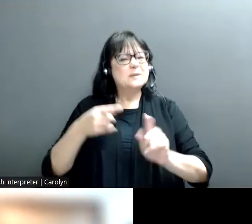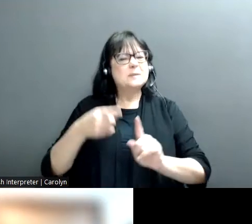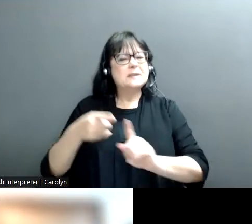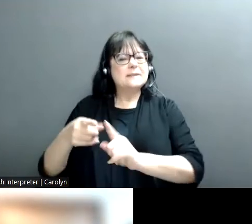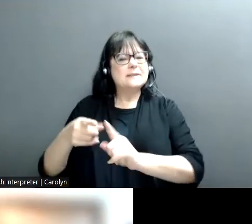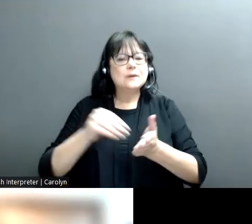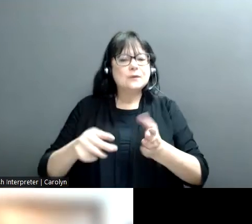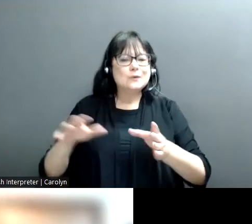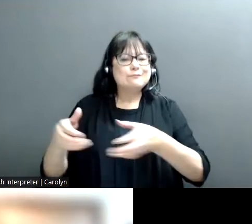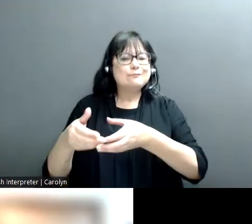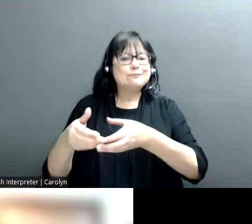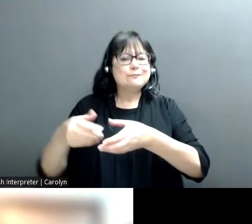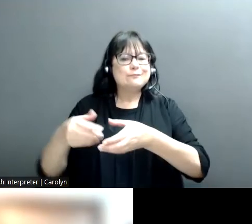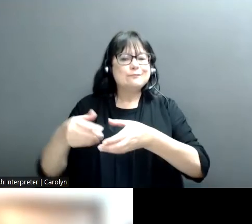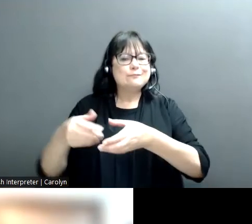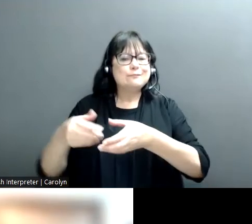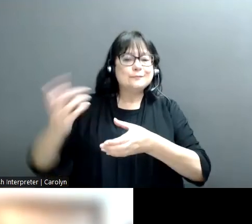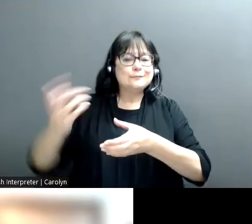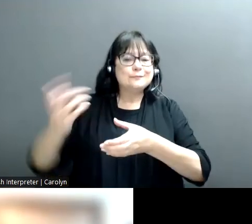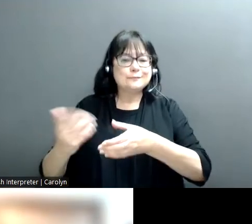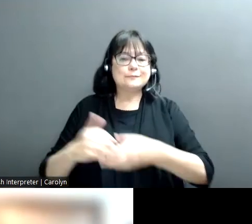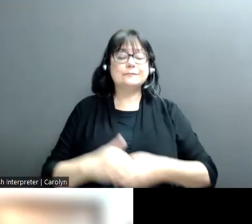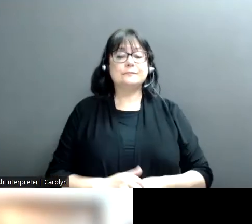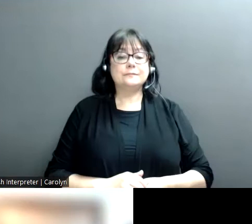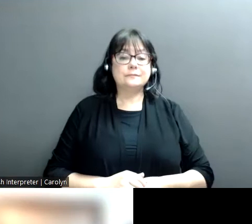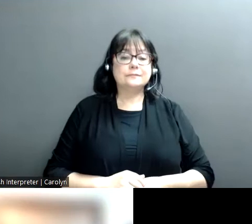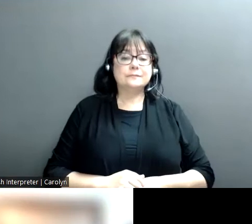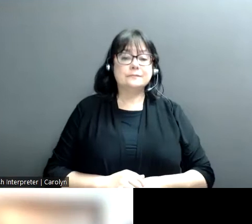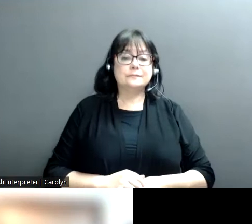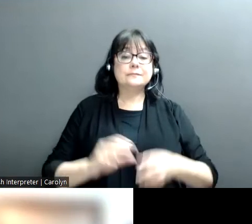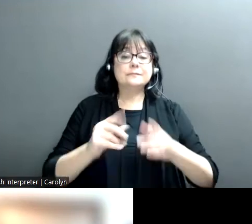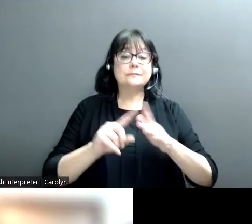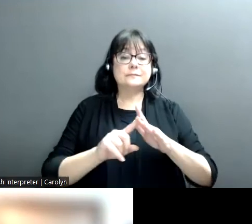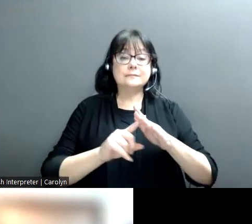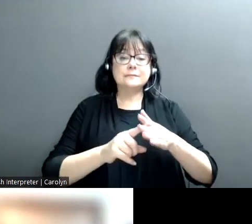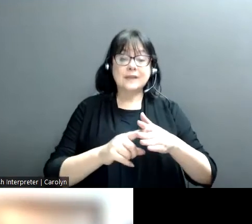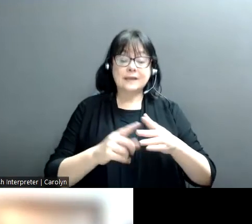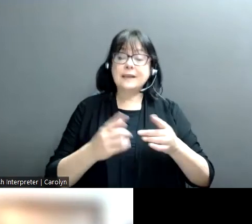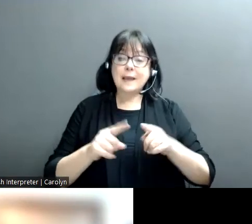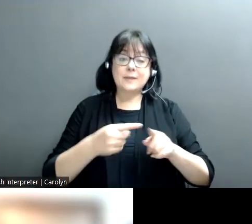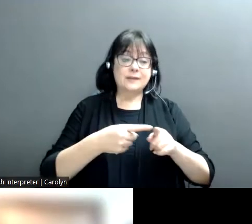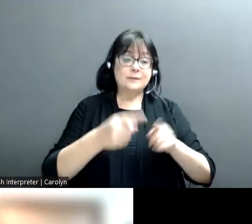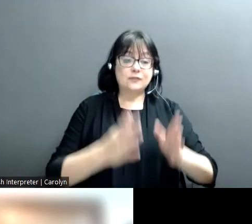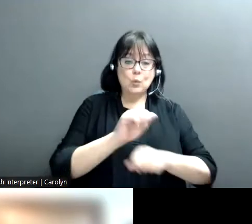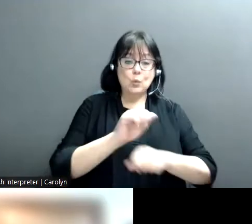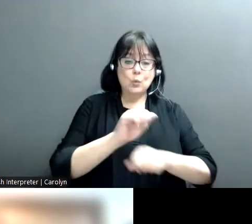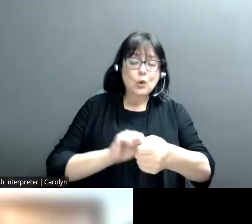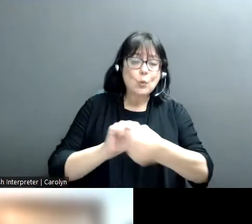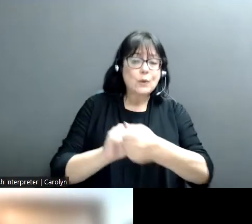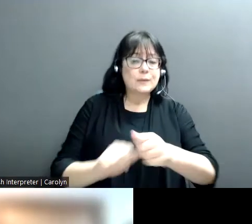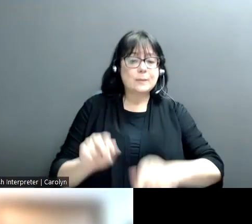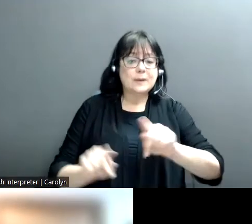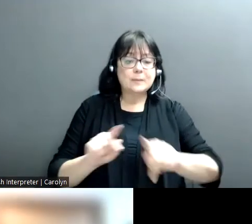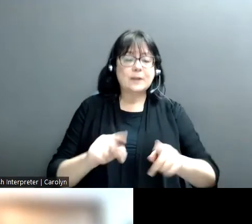it's that blend at the beginning. Specialists work with people. We don't tell people what to do. We kind